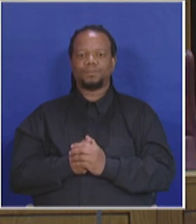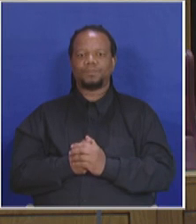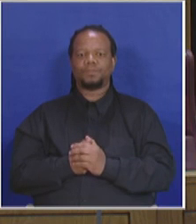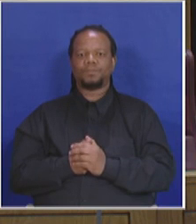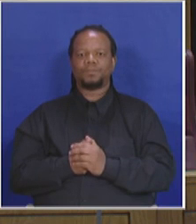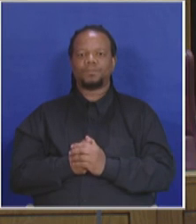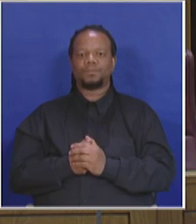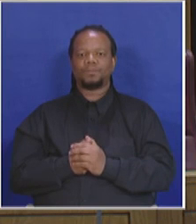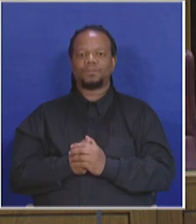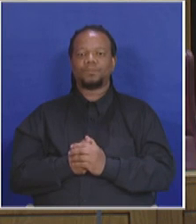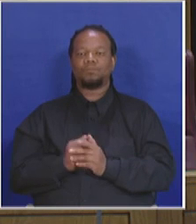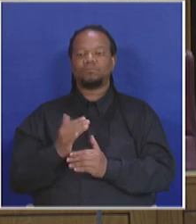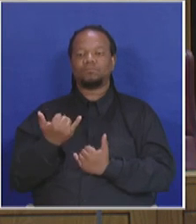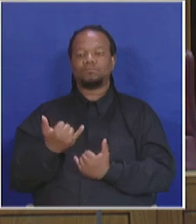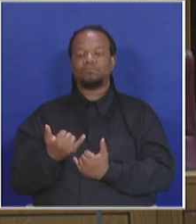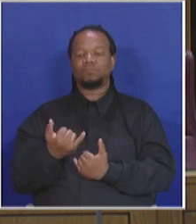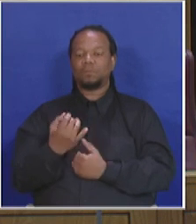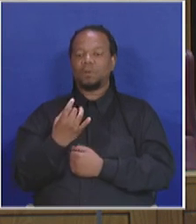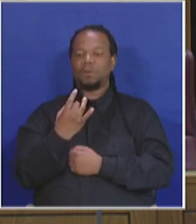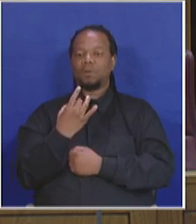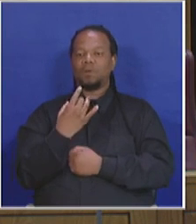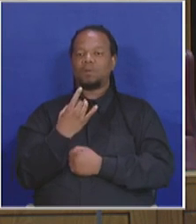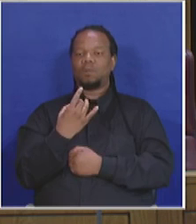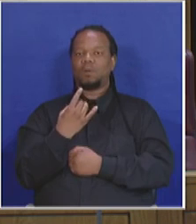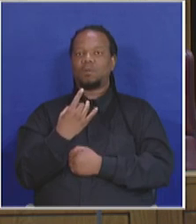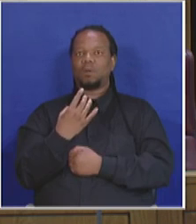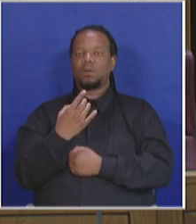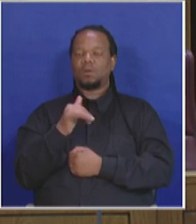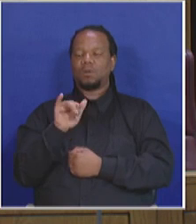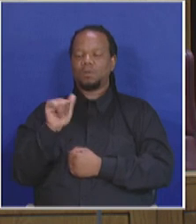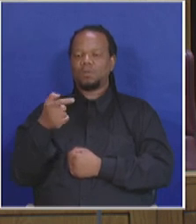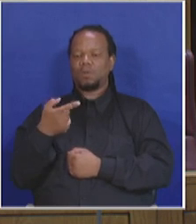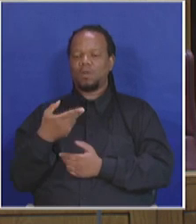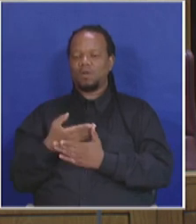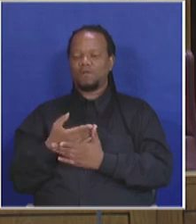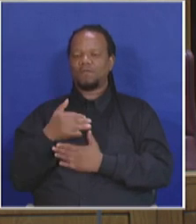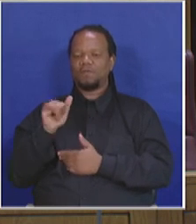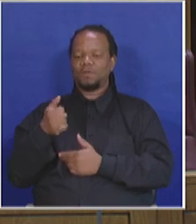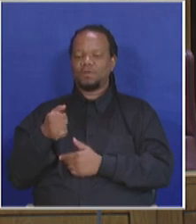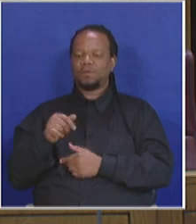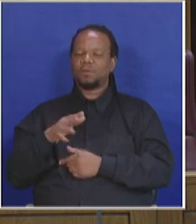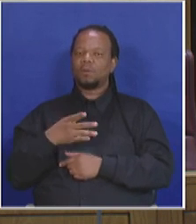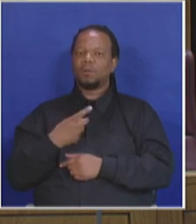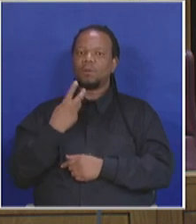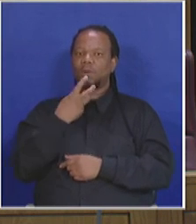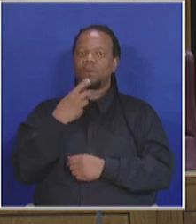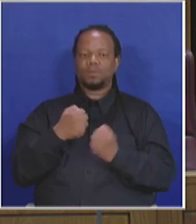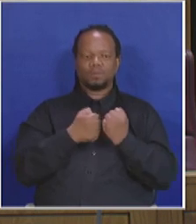I am advised that you have to vote manually as well as orally.